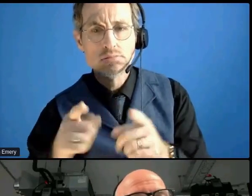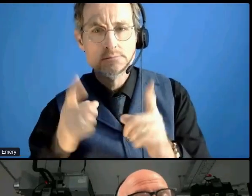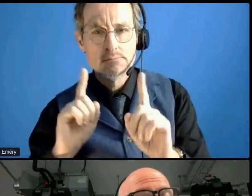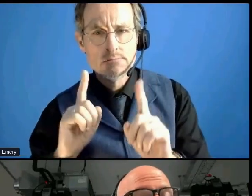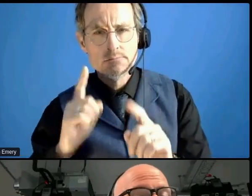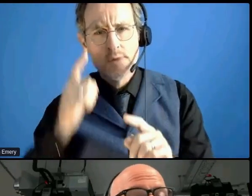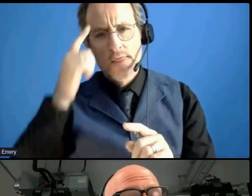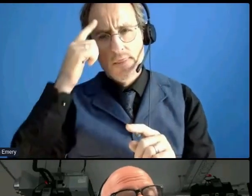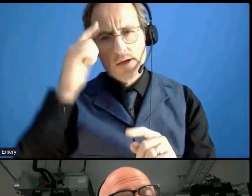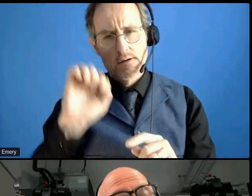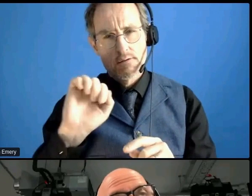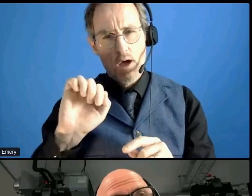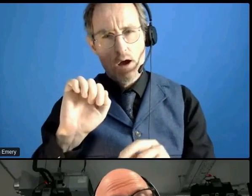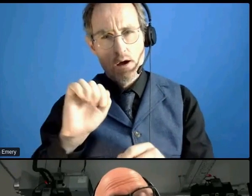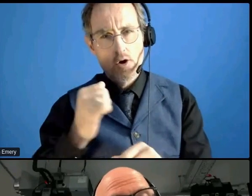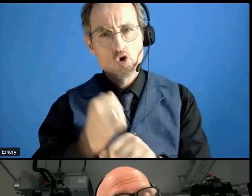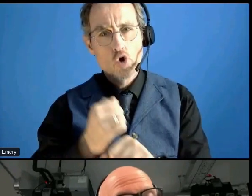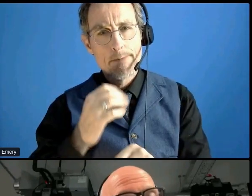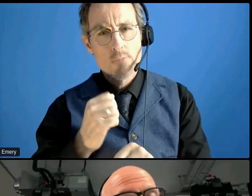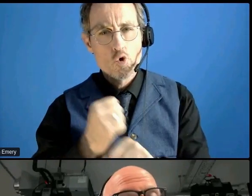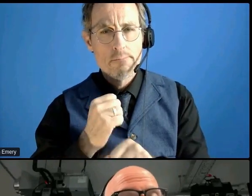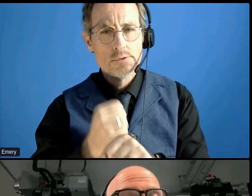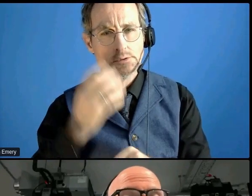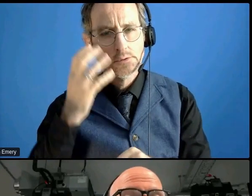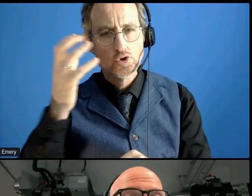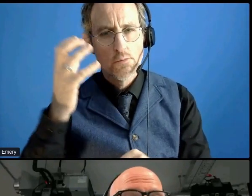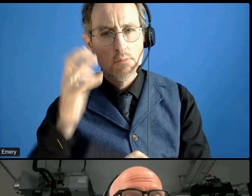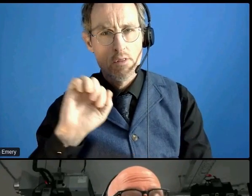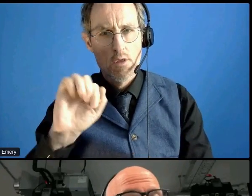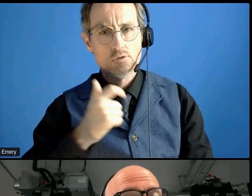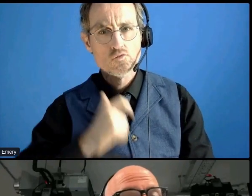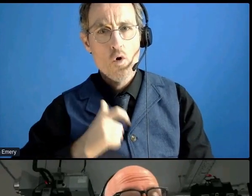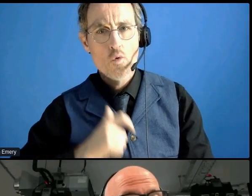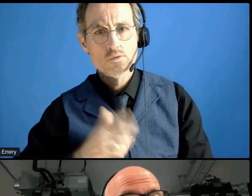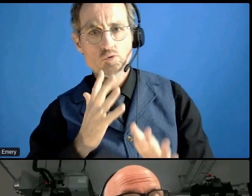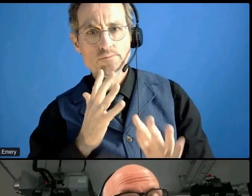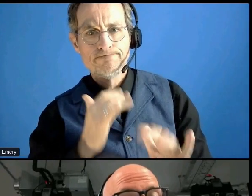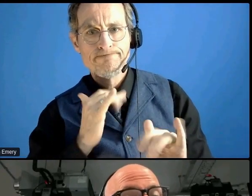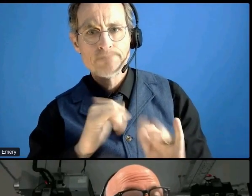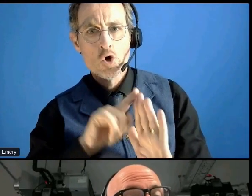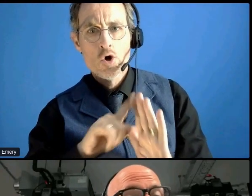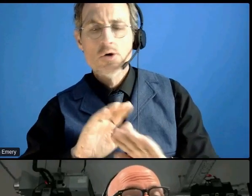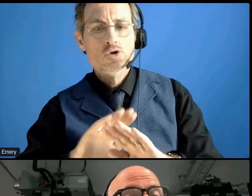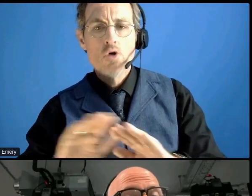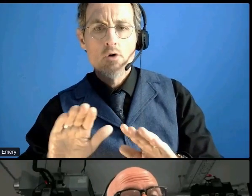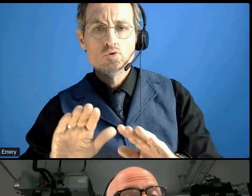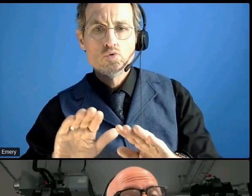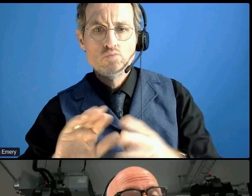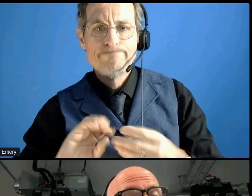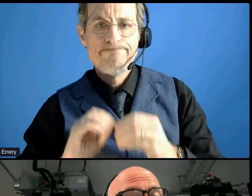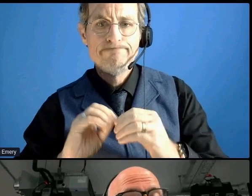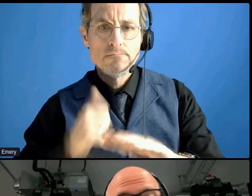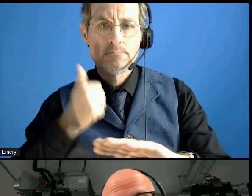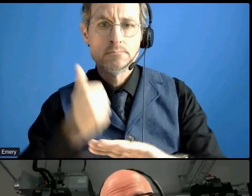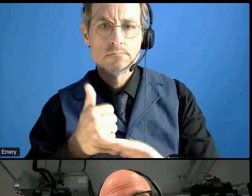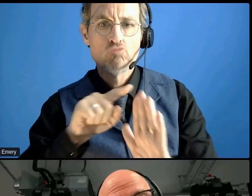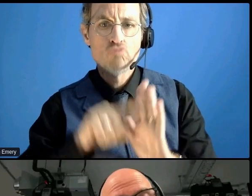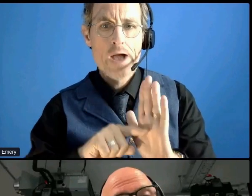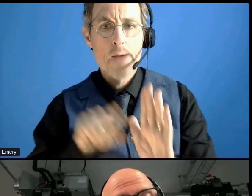don't. I love technology. Give me a gadget, I'm a happy woman. But it's not fair